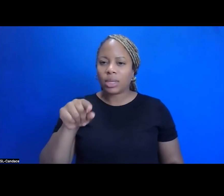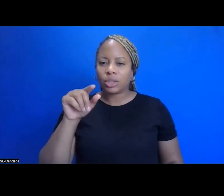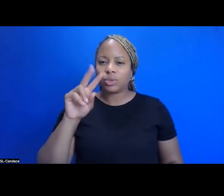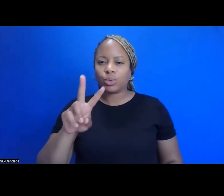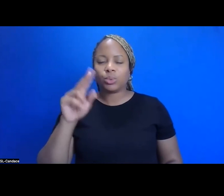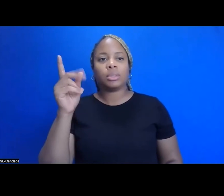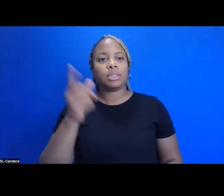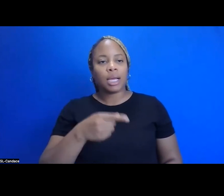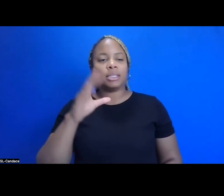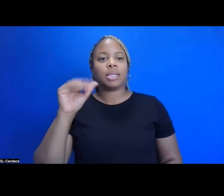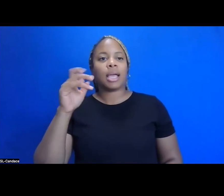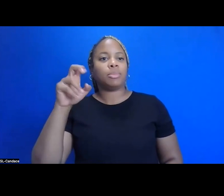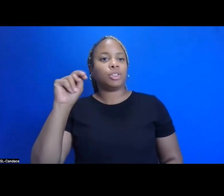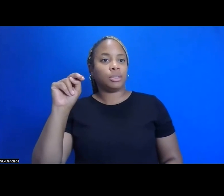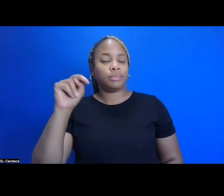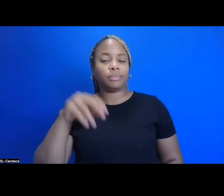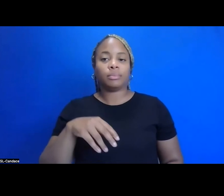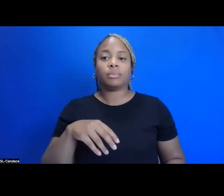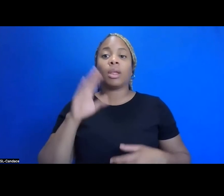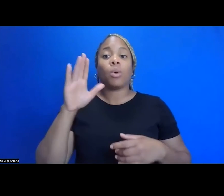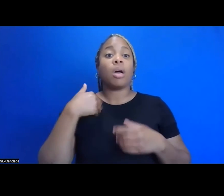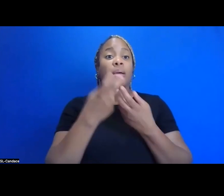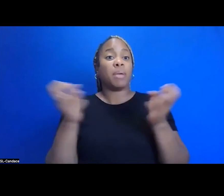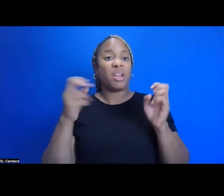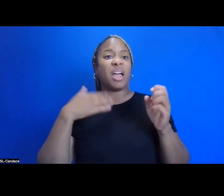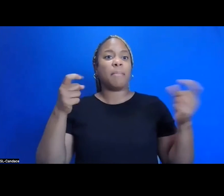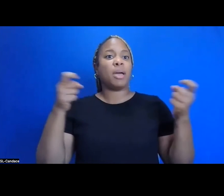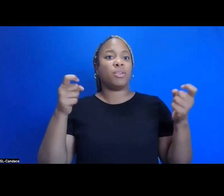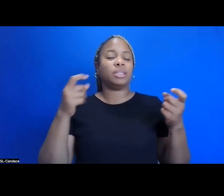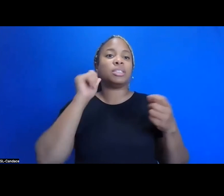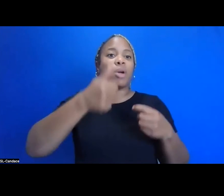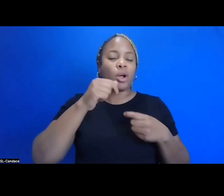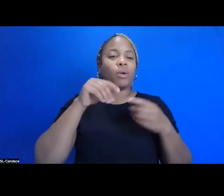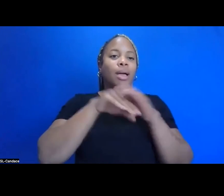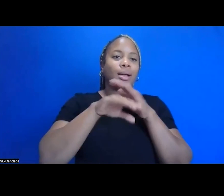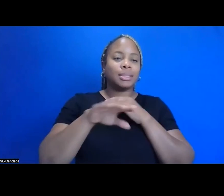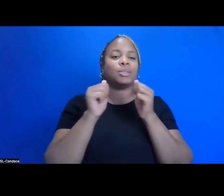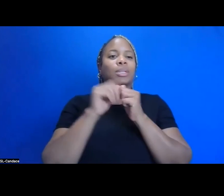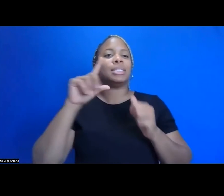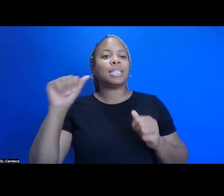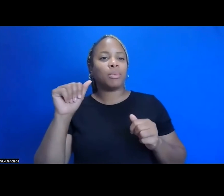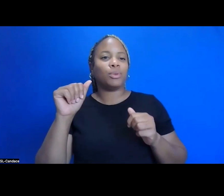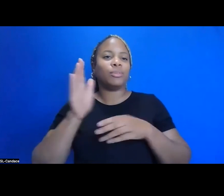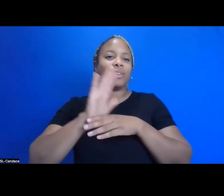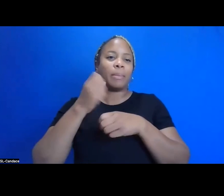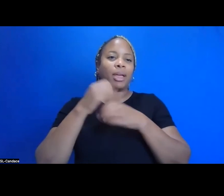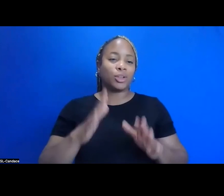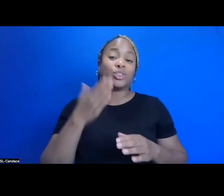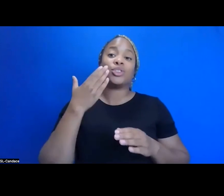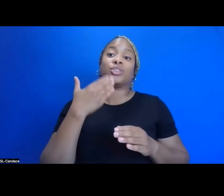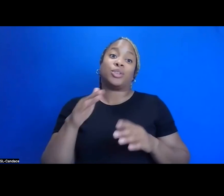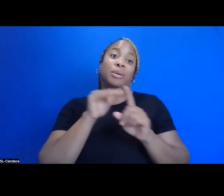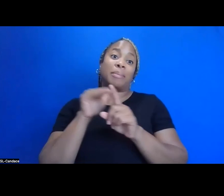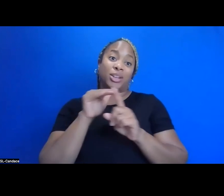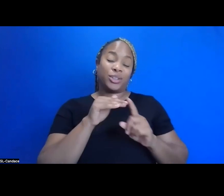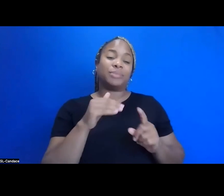AlisonO'Daniel.com/how-to-caption. Also, Sean will be on a panel I'm moderating tomorrow about access with disabled filmmakers. So yes, a good reminder that there is